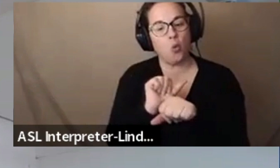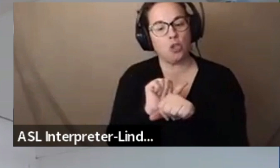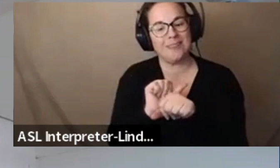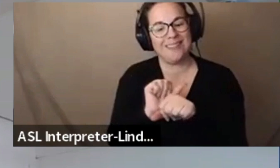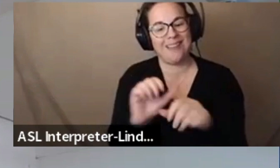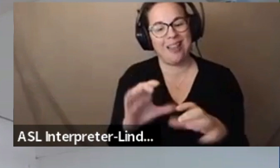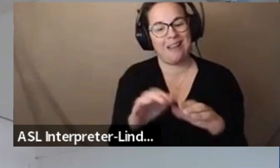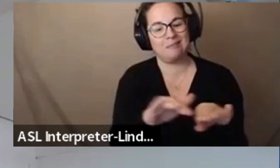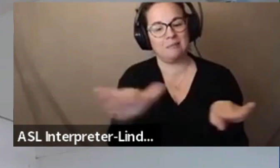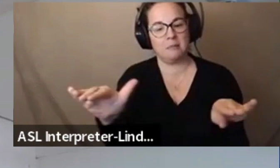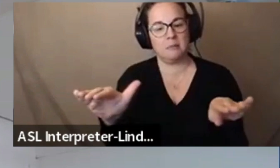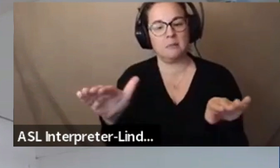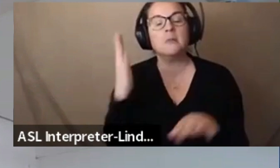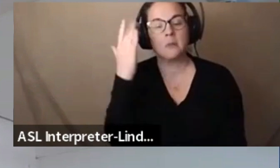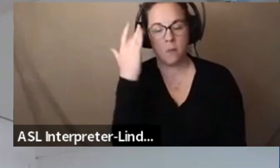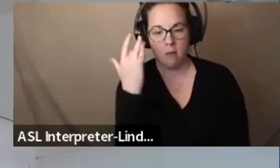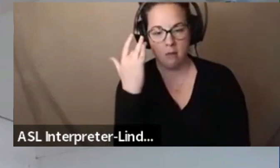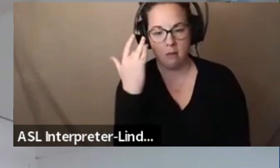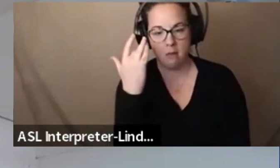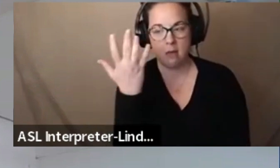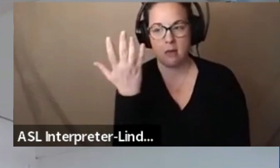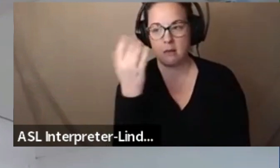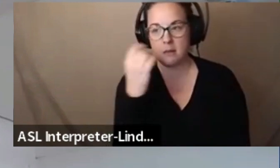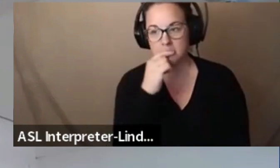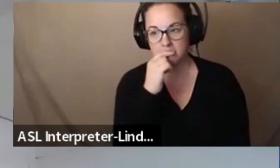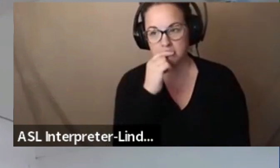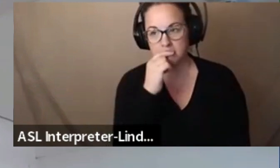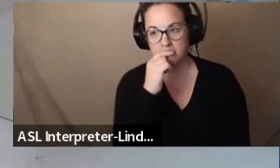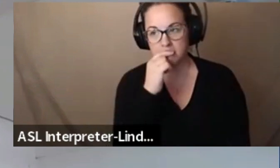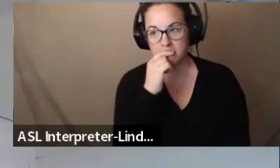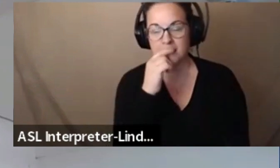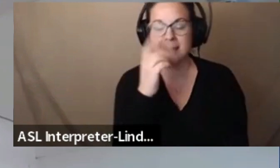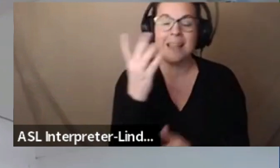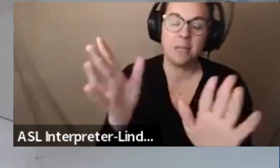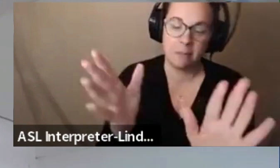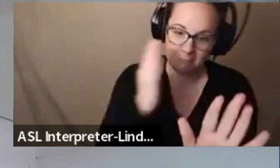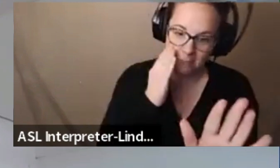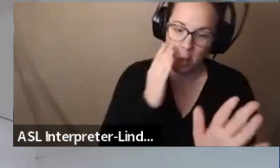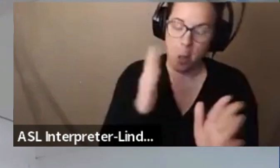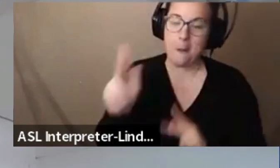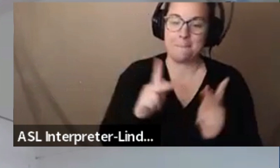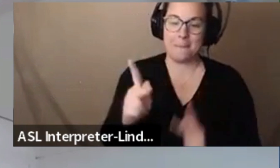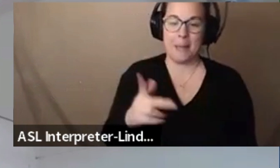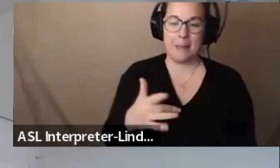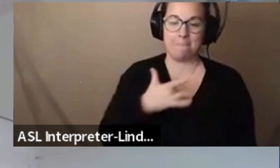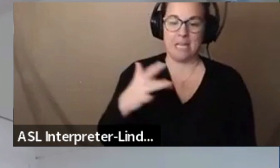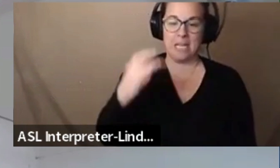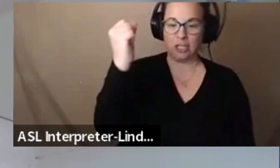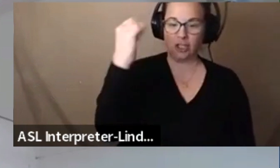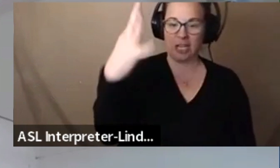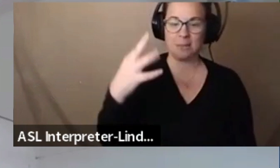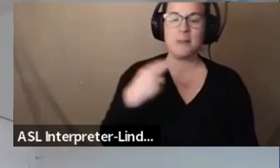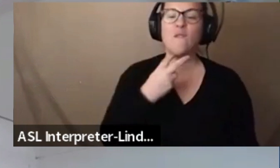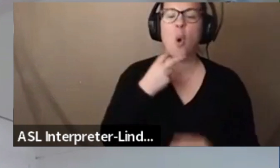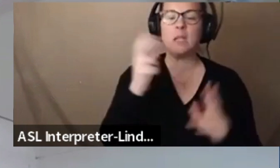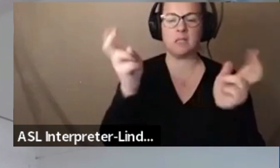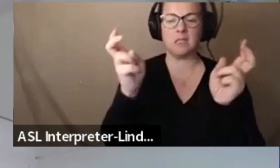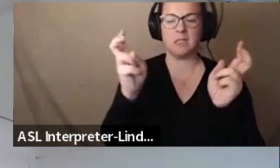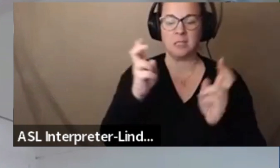I wanted to do that is because obviously there's the posh Shakespeare voice and trying to get beyond that. But more